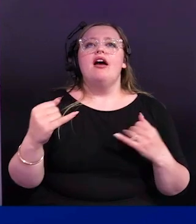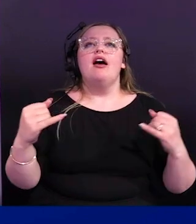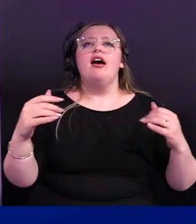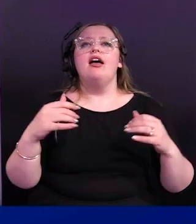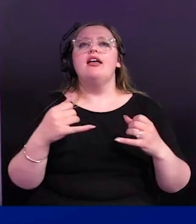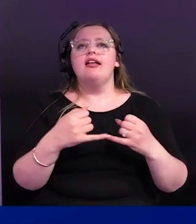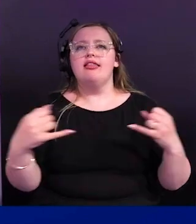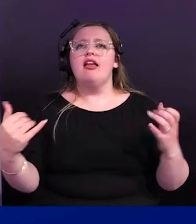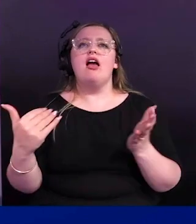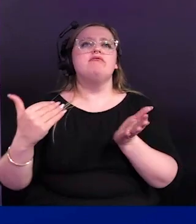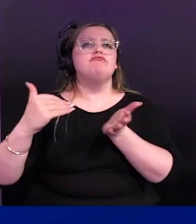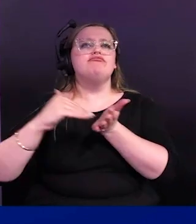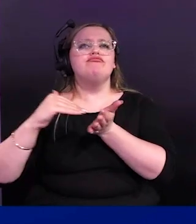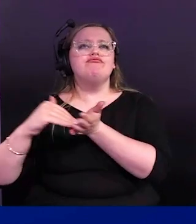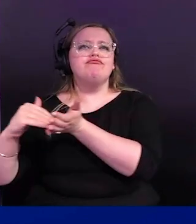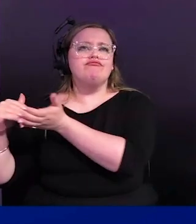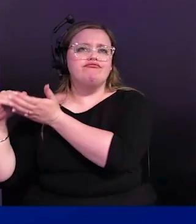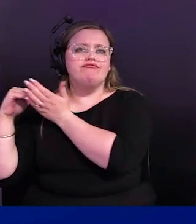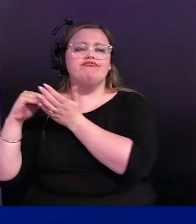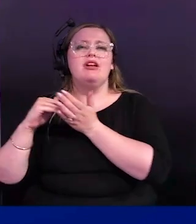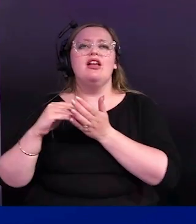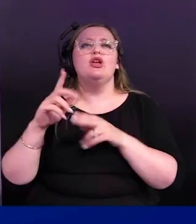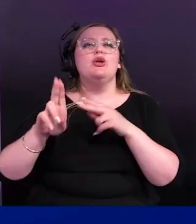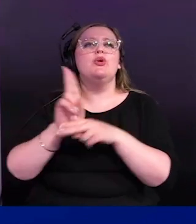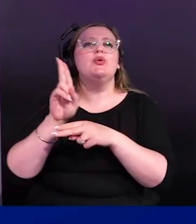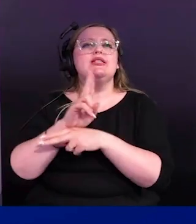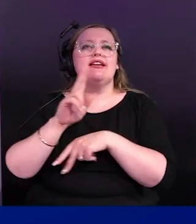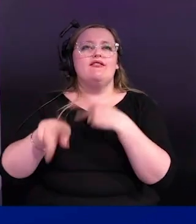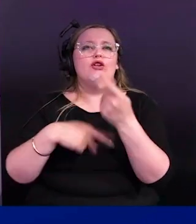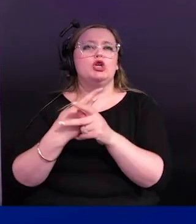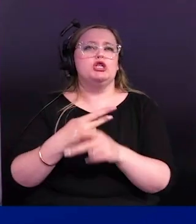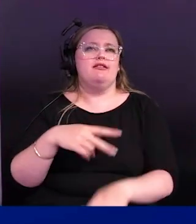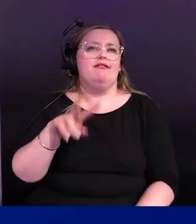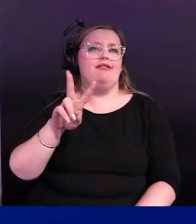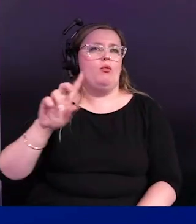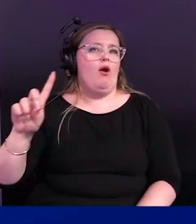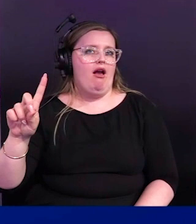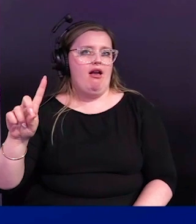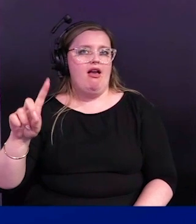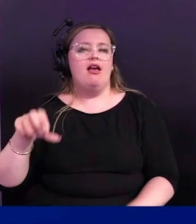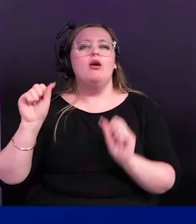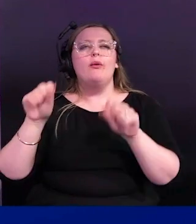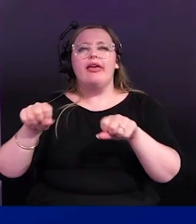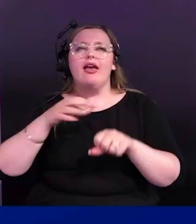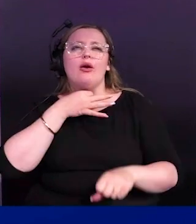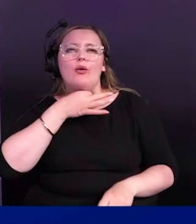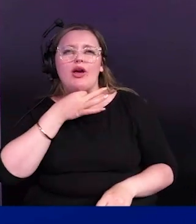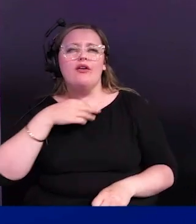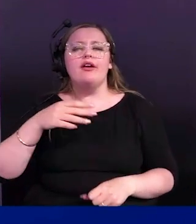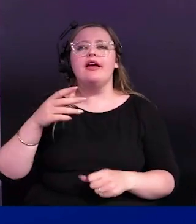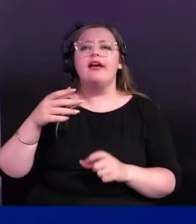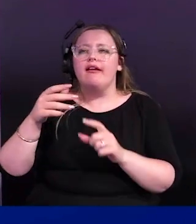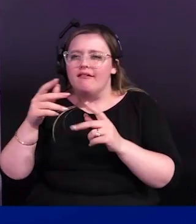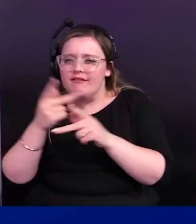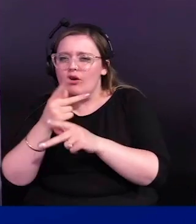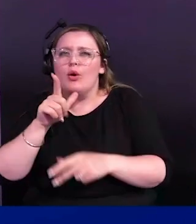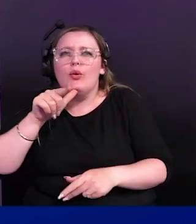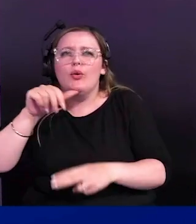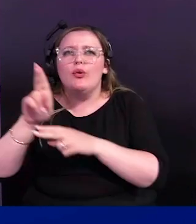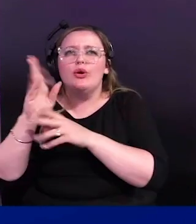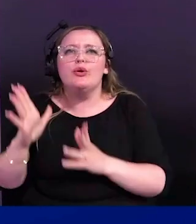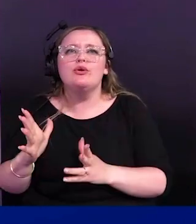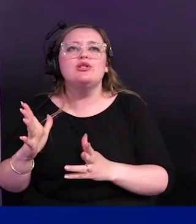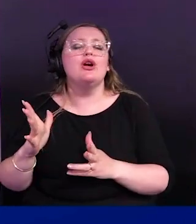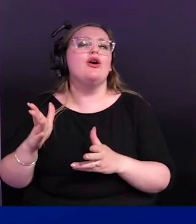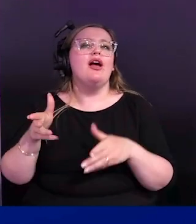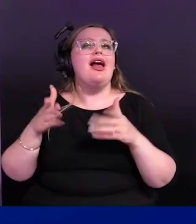repeated set of requests using TLS version v1. We can take a look, we could query further, see who the user is, and that would let us then